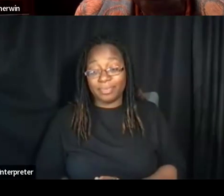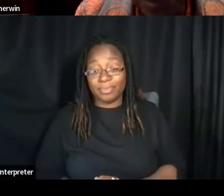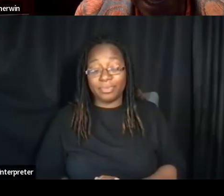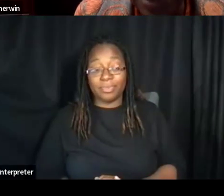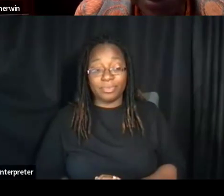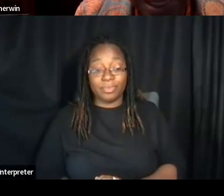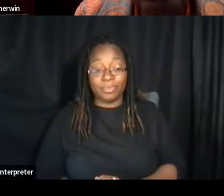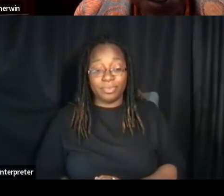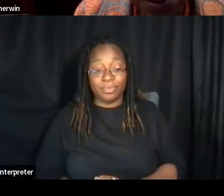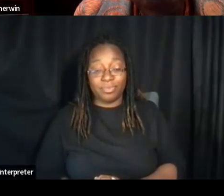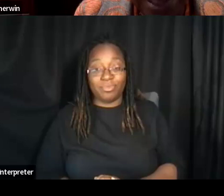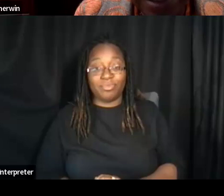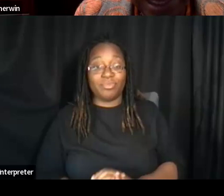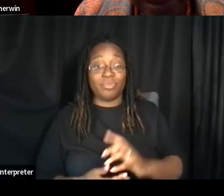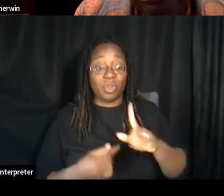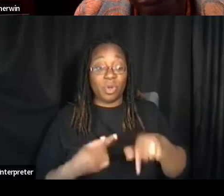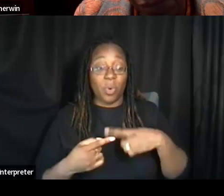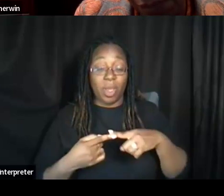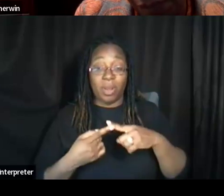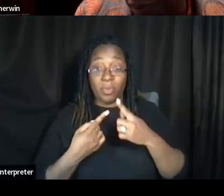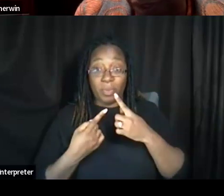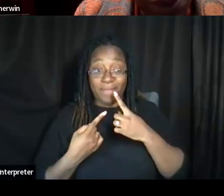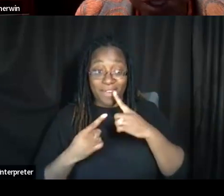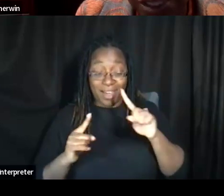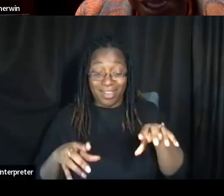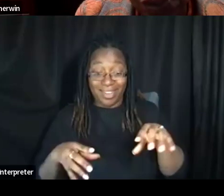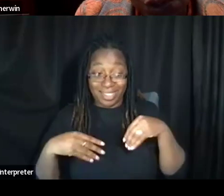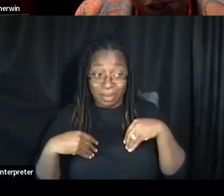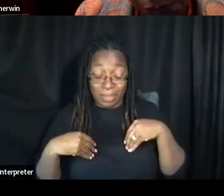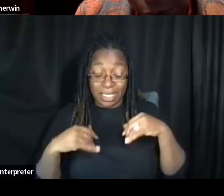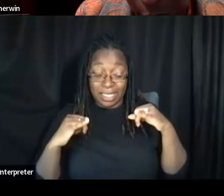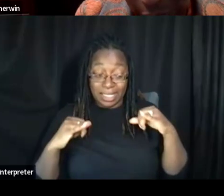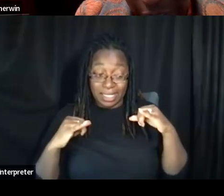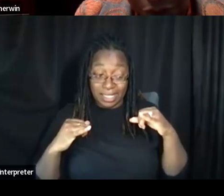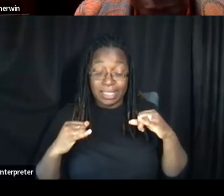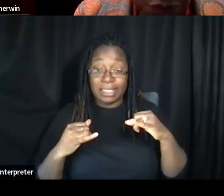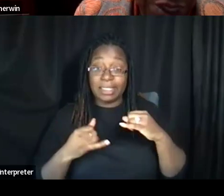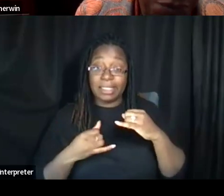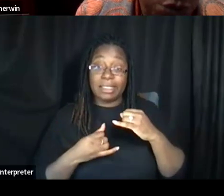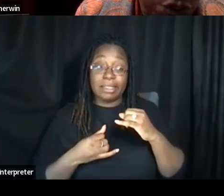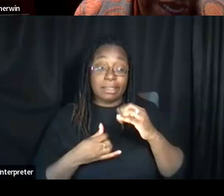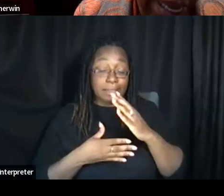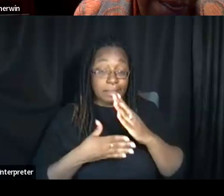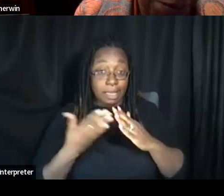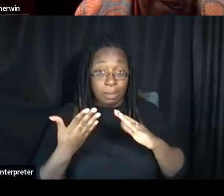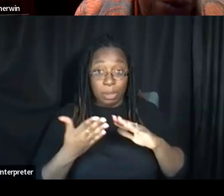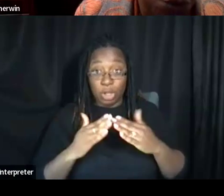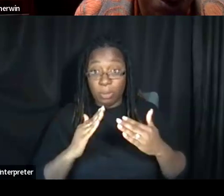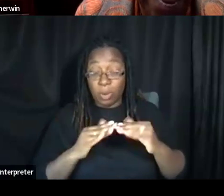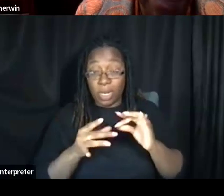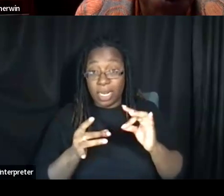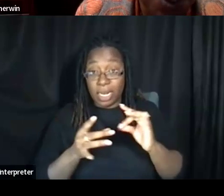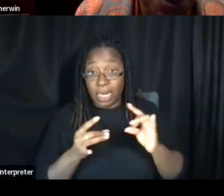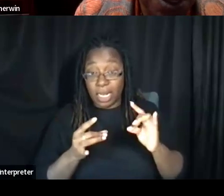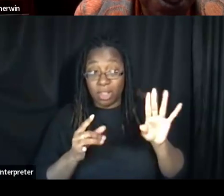we accepted the fact that some of the things the community or the perceptions they had about us